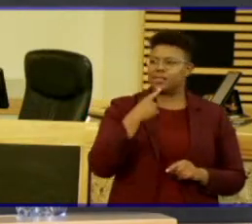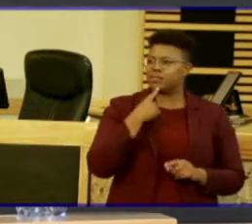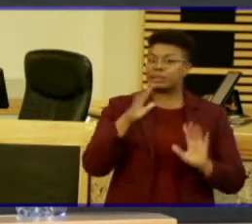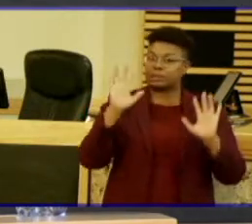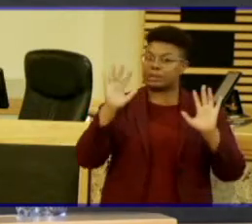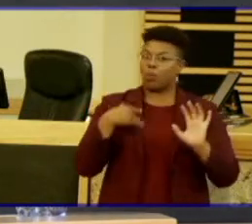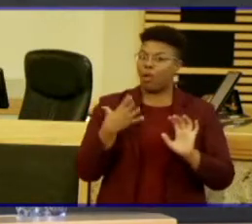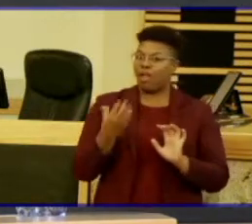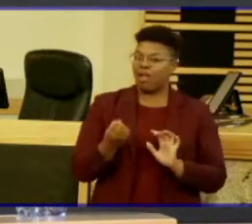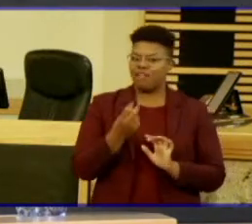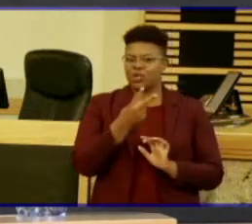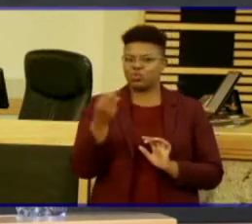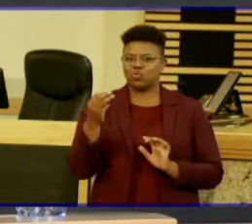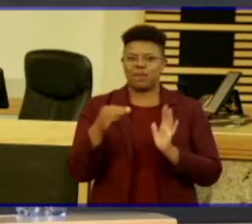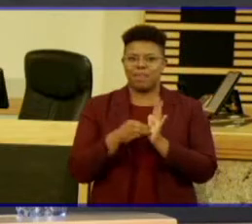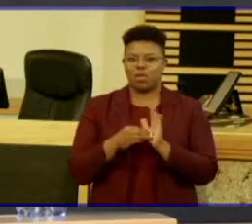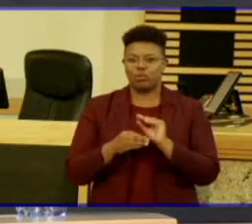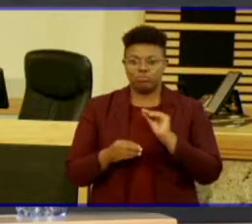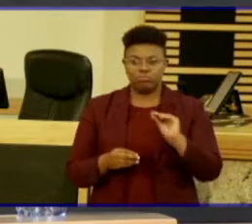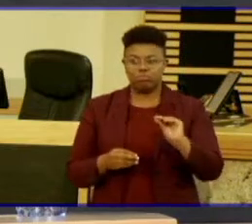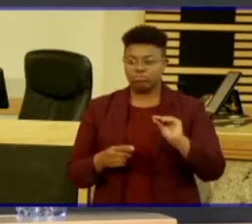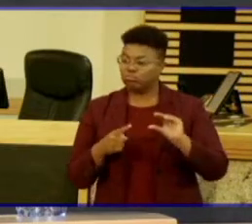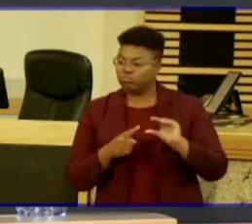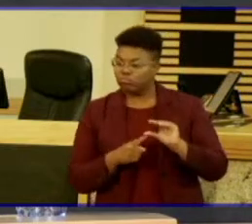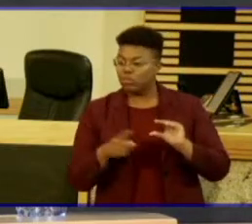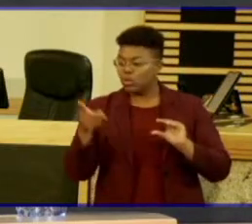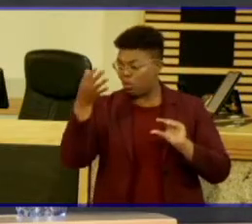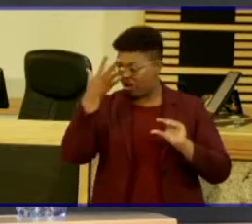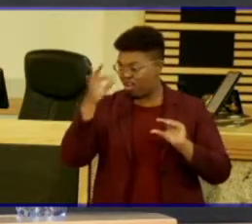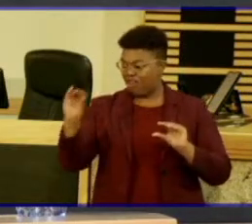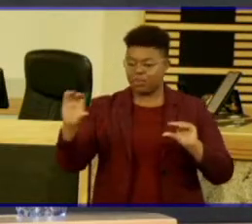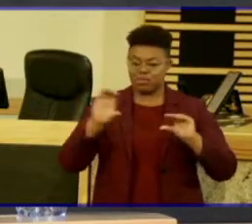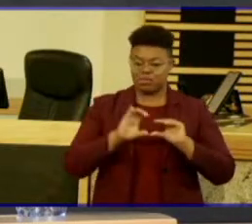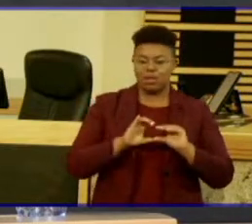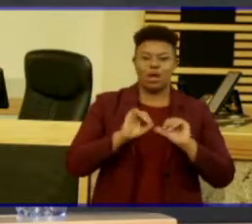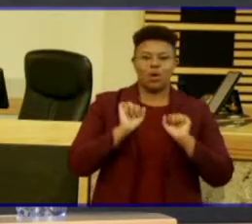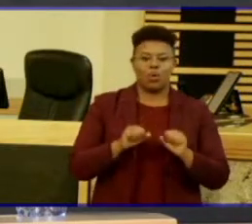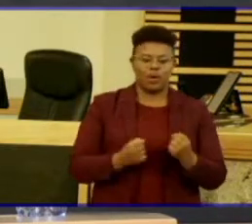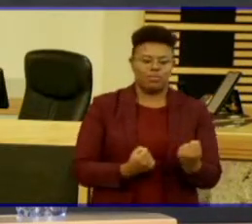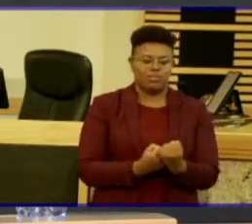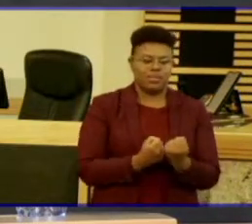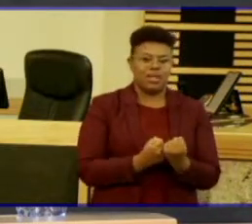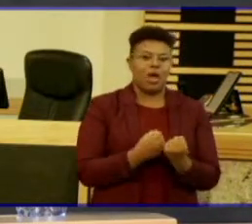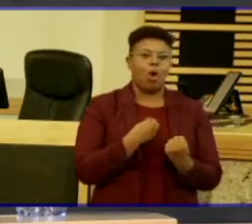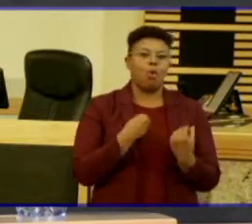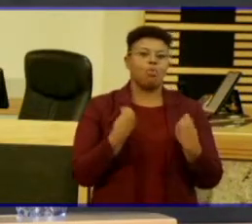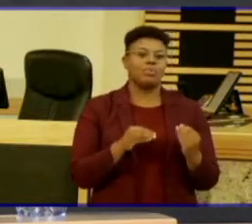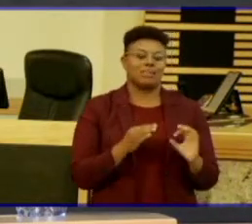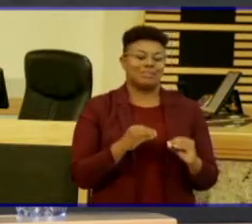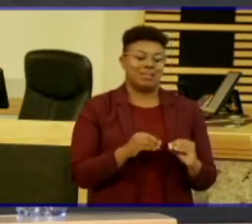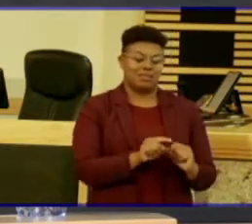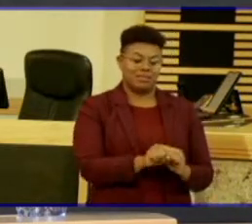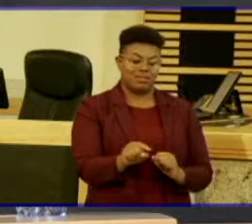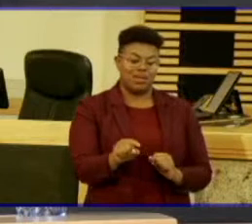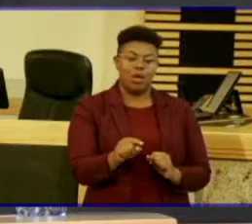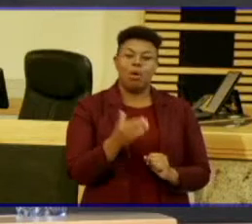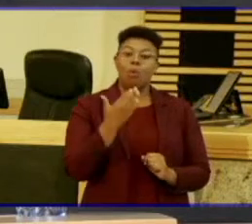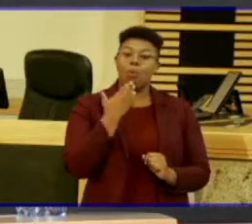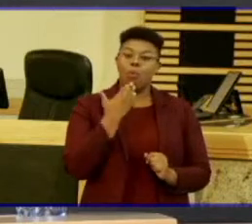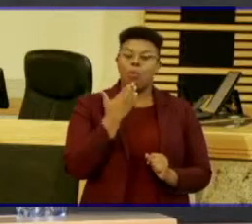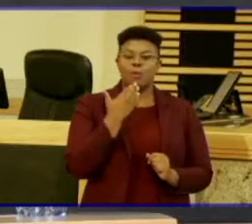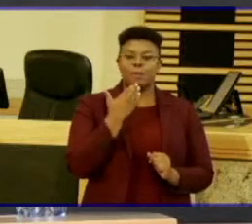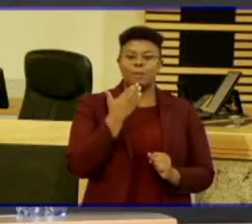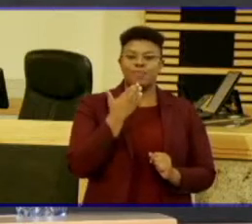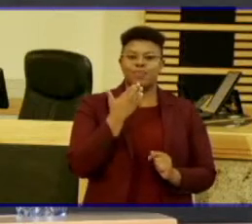million. Urhulumente makaze nemali anayo, sidibanise, sikwazi ukunceda oosomashishini abasakhulayo, ingakumbi abo